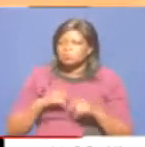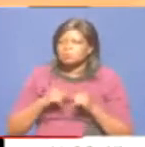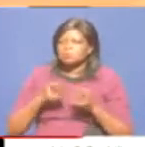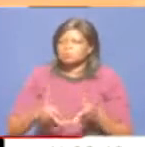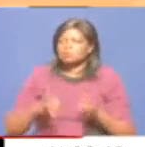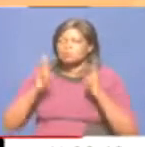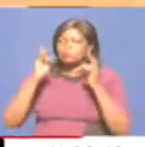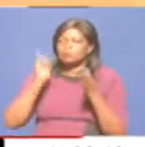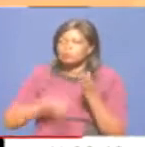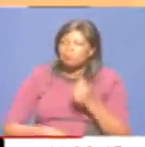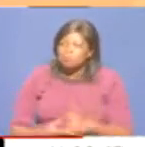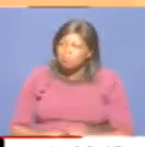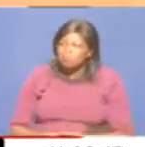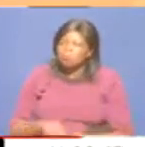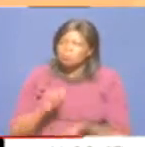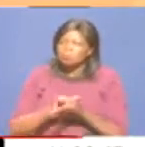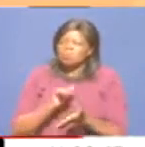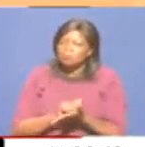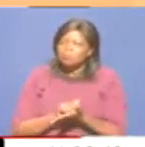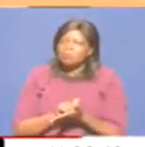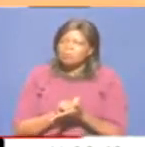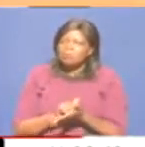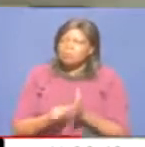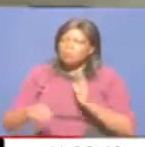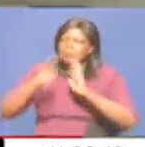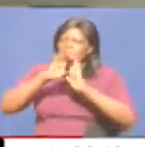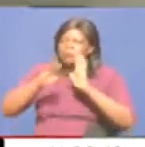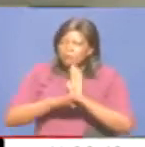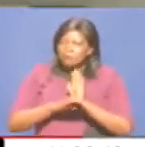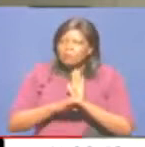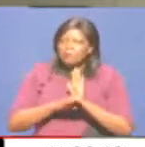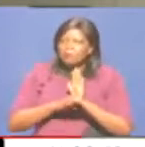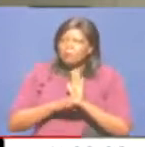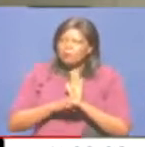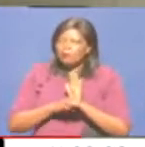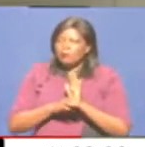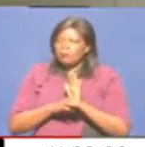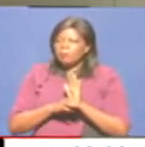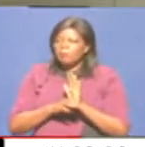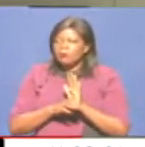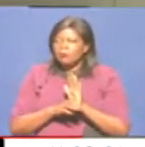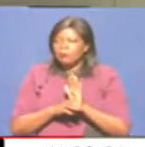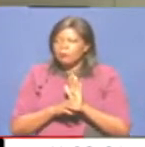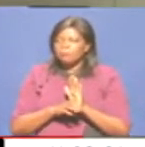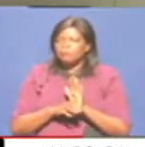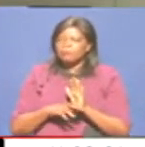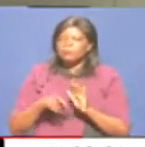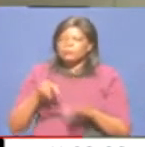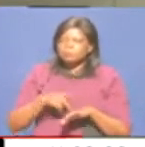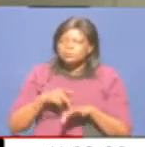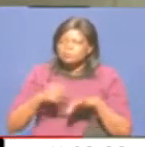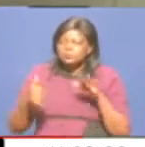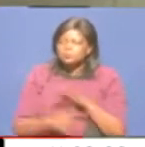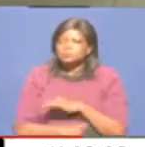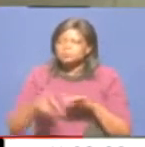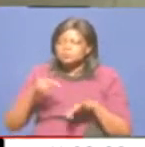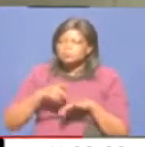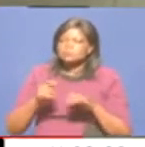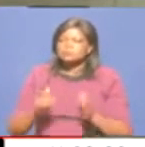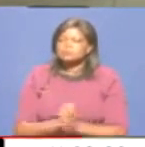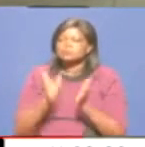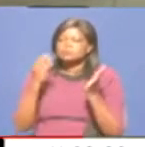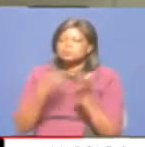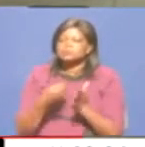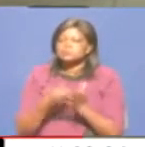the constitutional principle under principle of public finance, that public